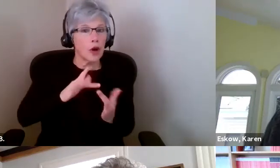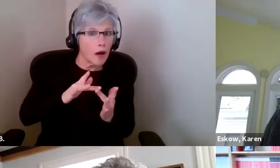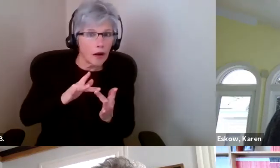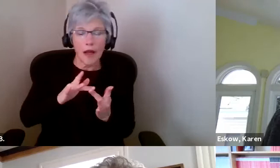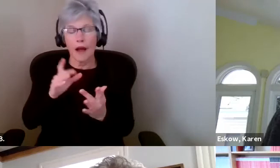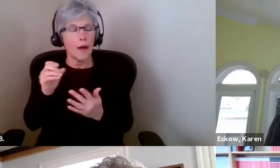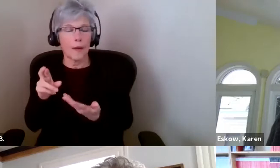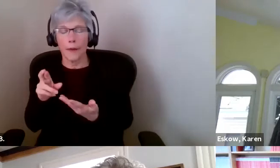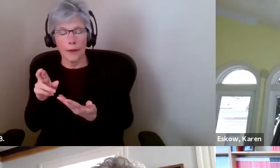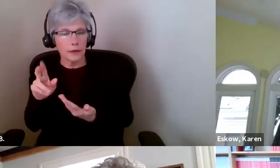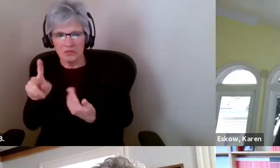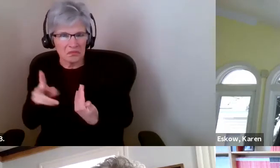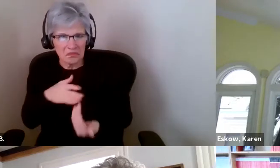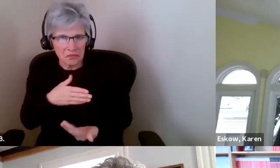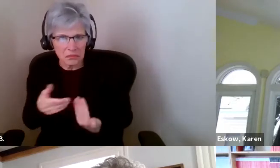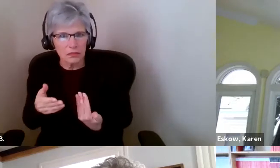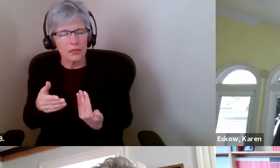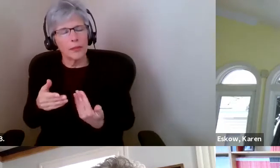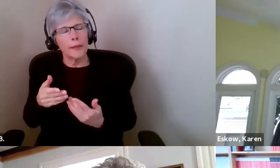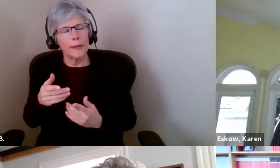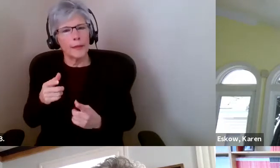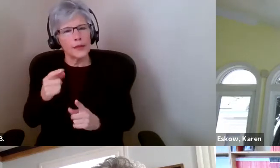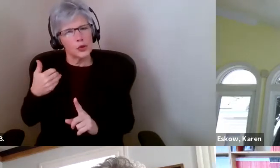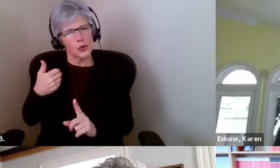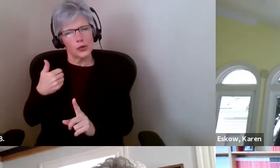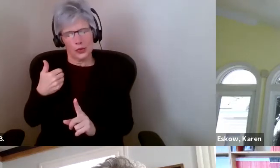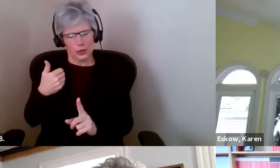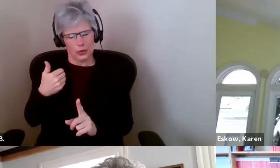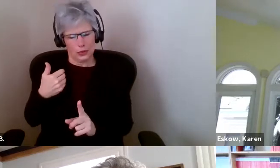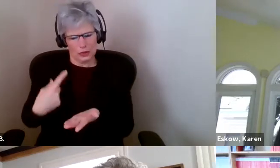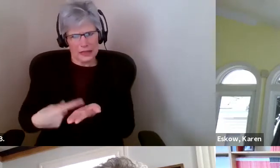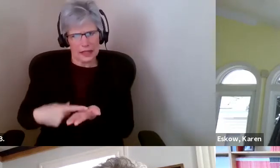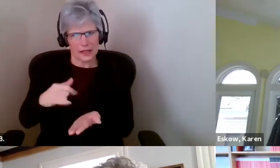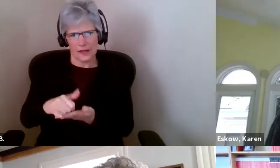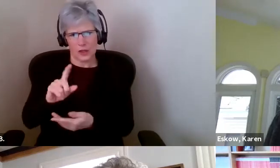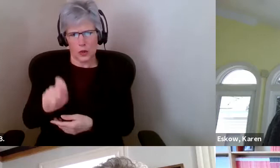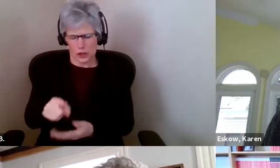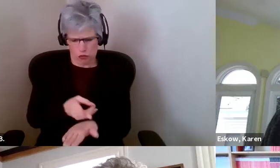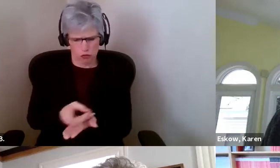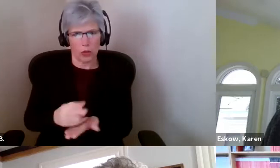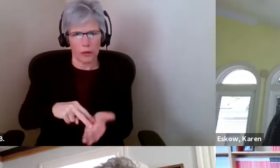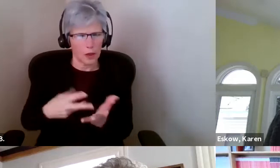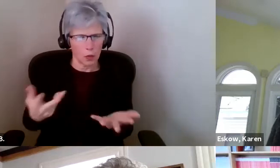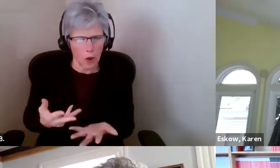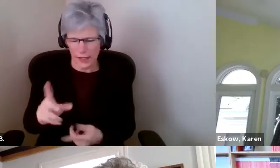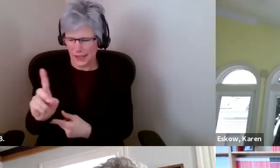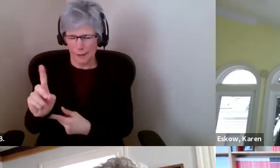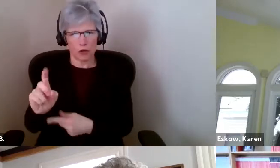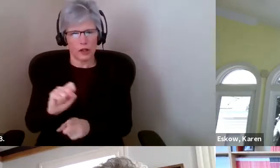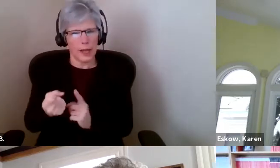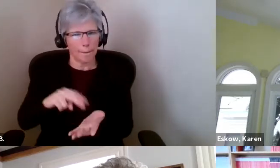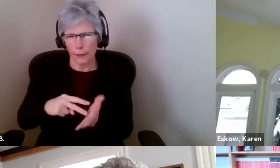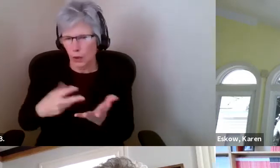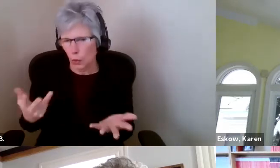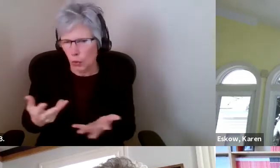of questioning, like, what does it mean to have a democratic society? What does truth mean? What does evidence, what role, what place do these